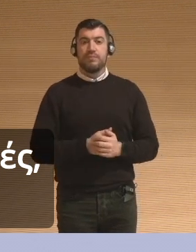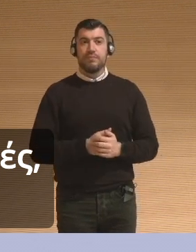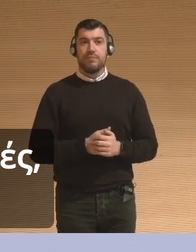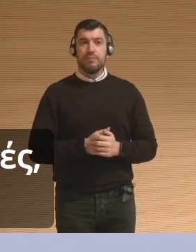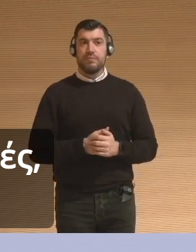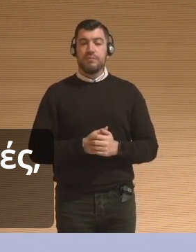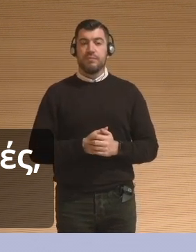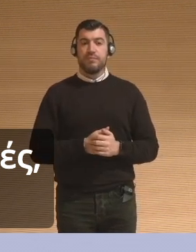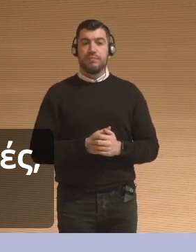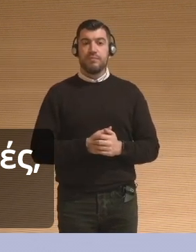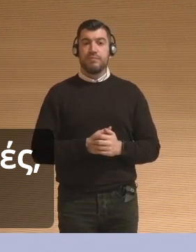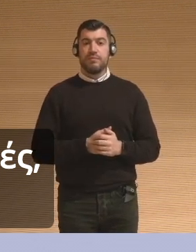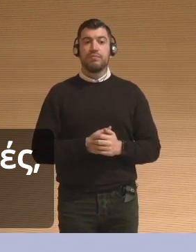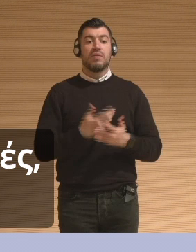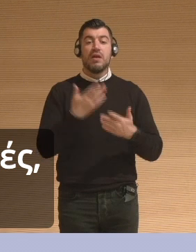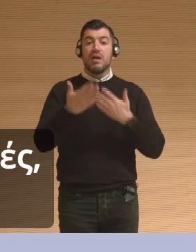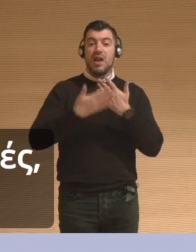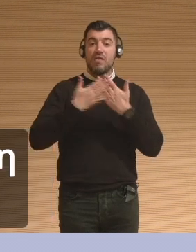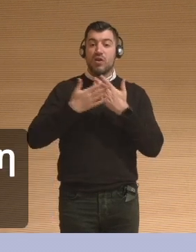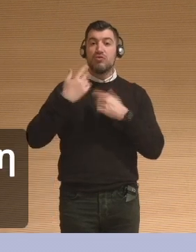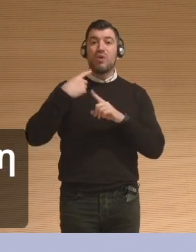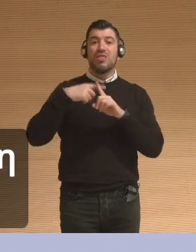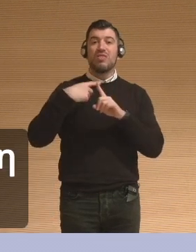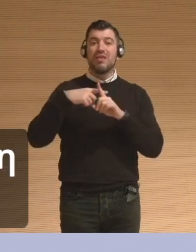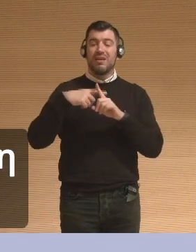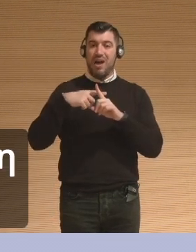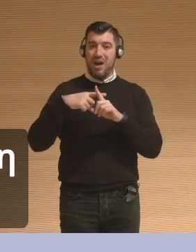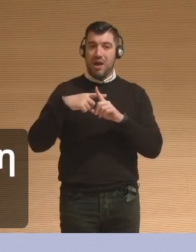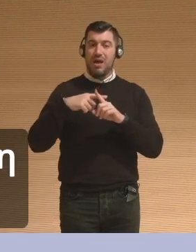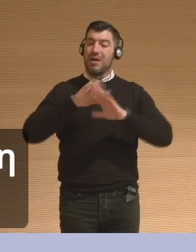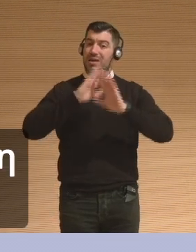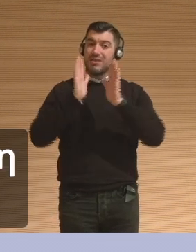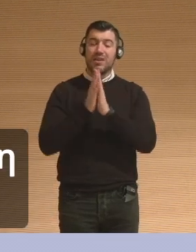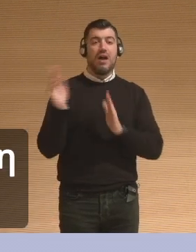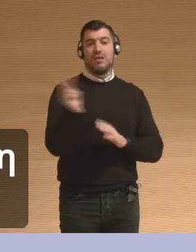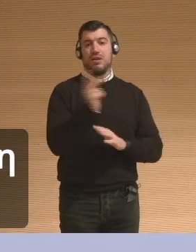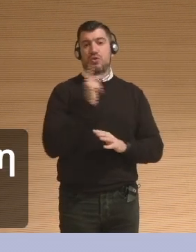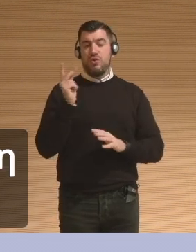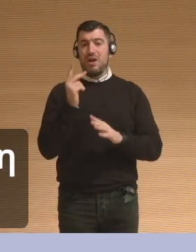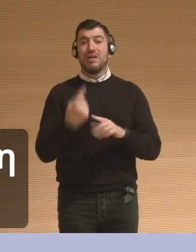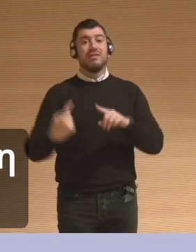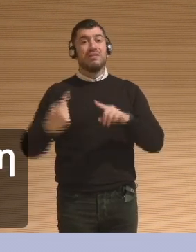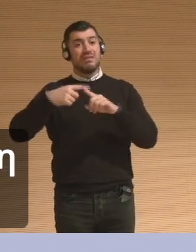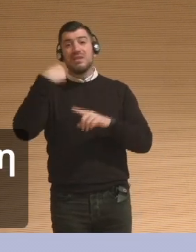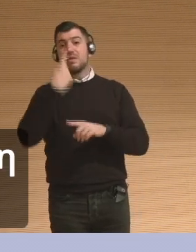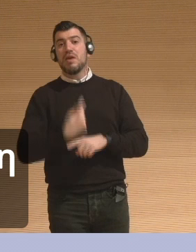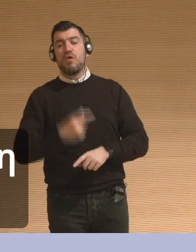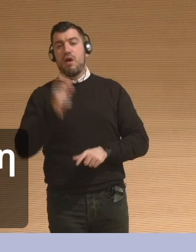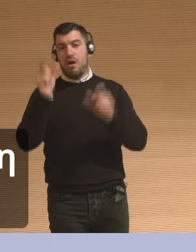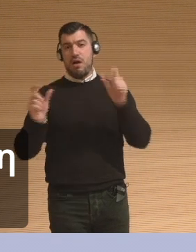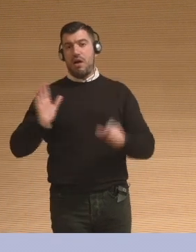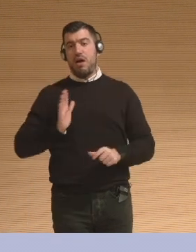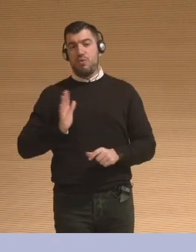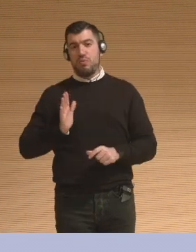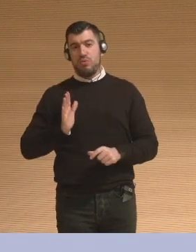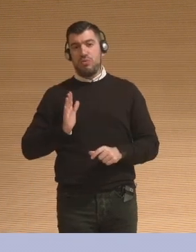physiological, social, and behavioral responses that could help prevent illnesses, manage and treat mental or physical health